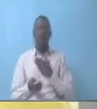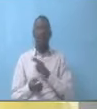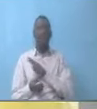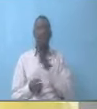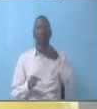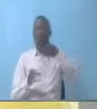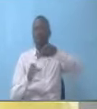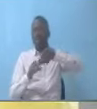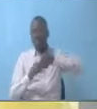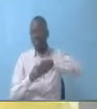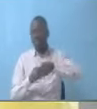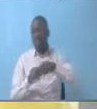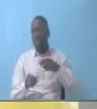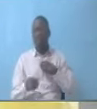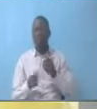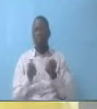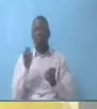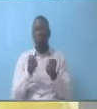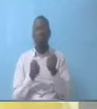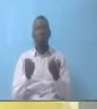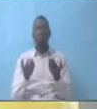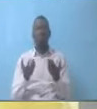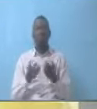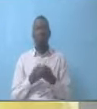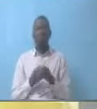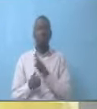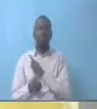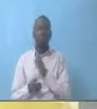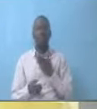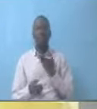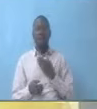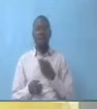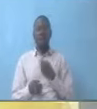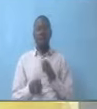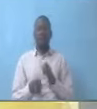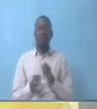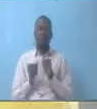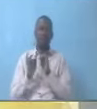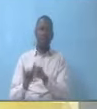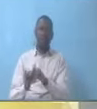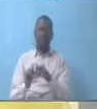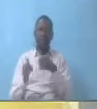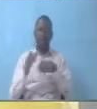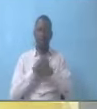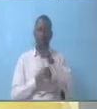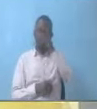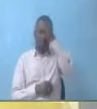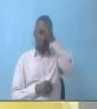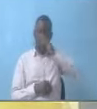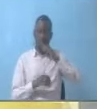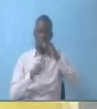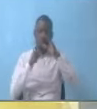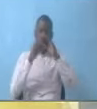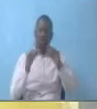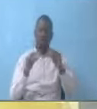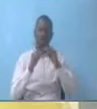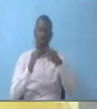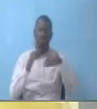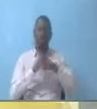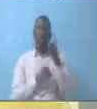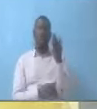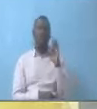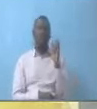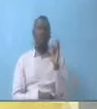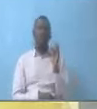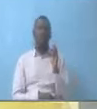in his vehicle. Way nak amut nak essence ci auto bi. We have to spend the night at the police station. Fox la ñu fanan ci police station bi. Until